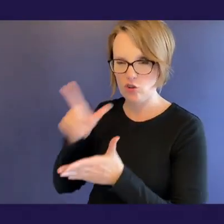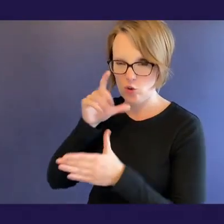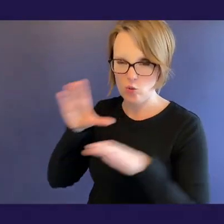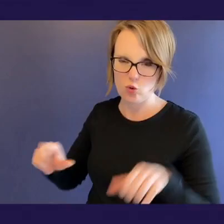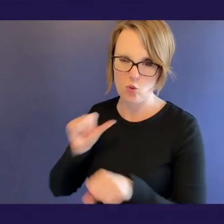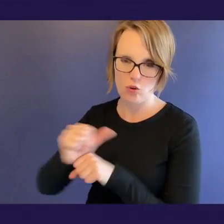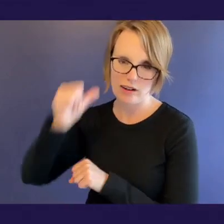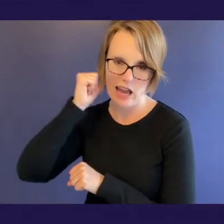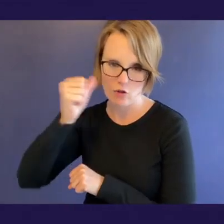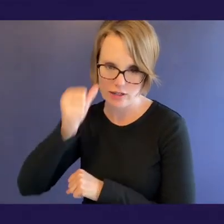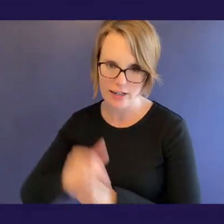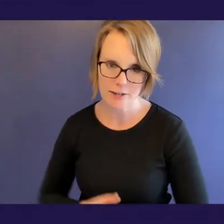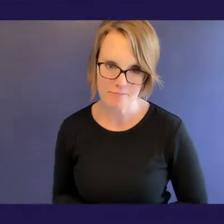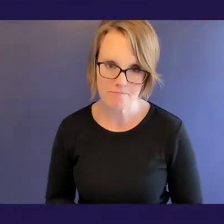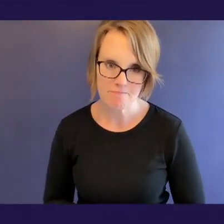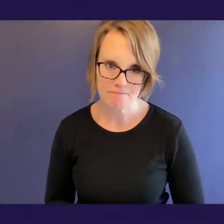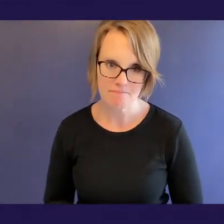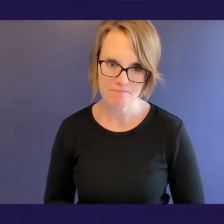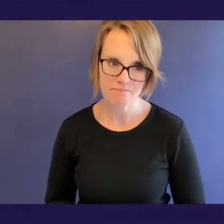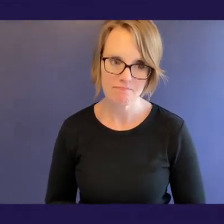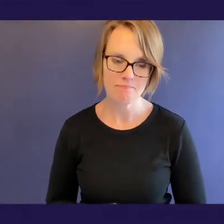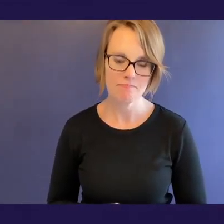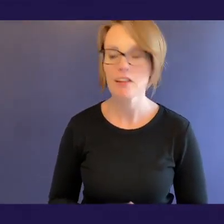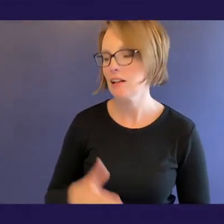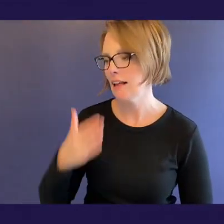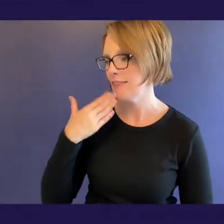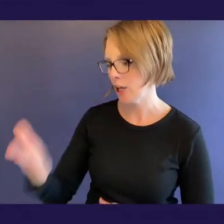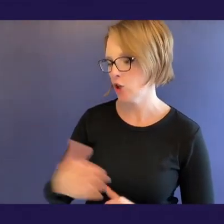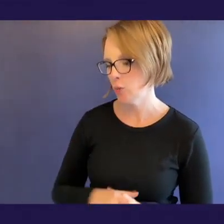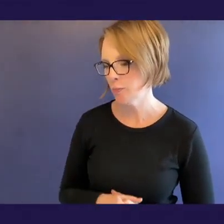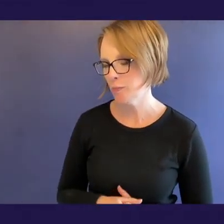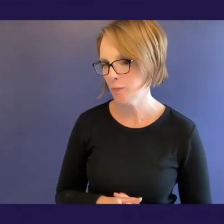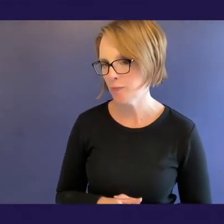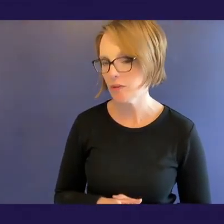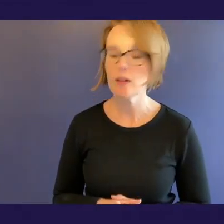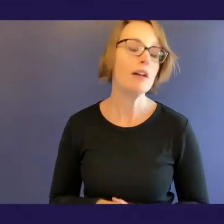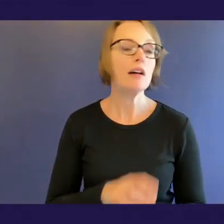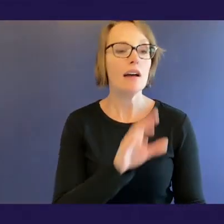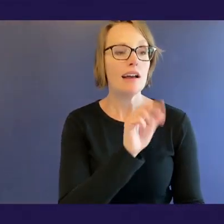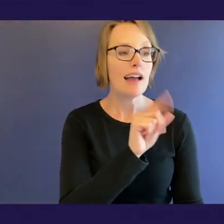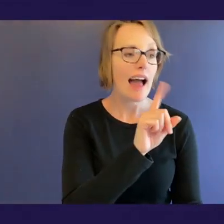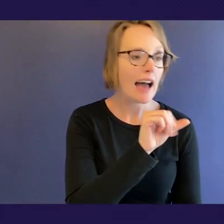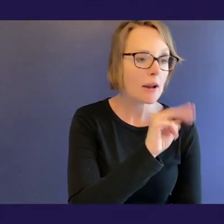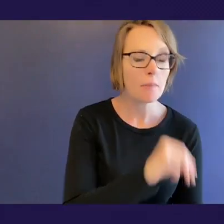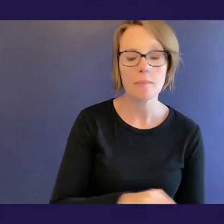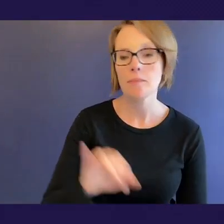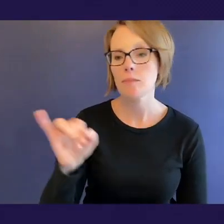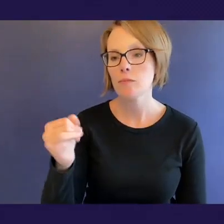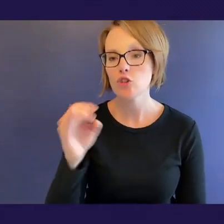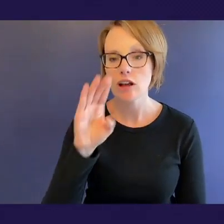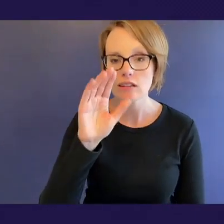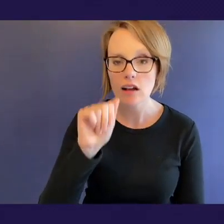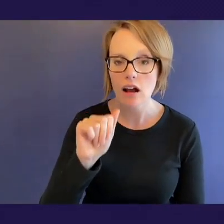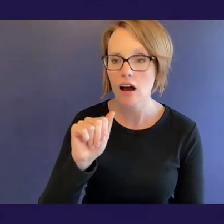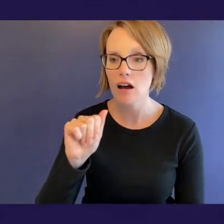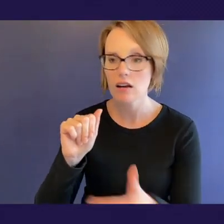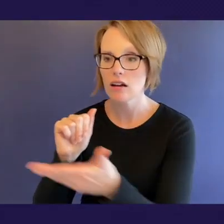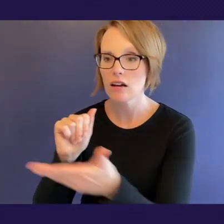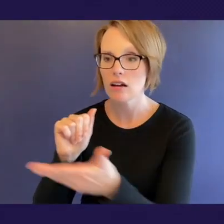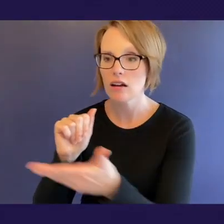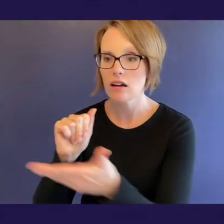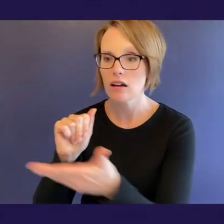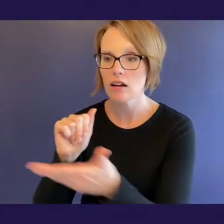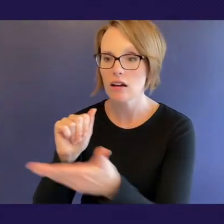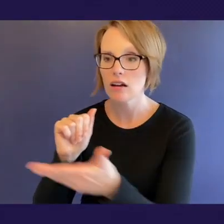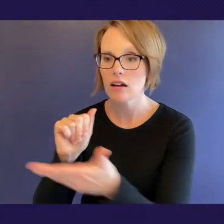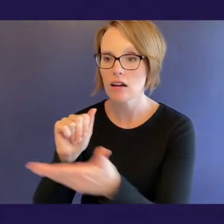Thank you. And Rachel and Adam and Jessica, do you have any thoughts on that? If you've done your research, you have your data,